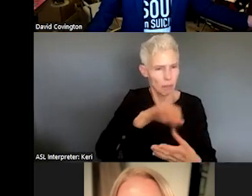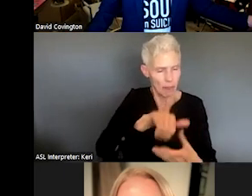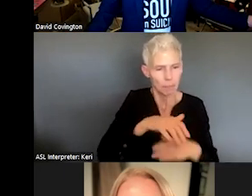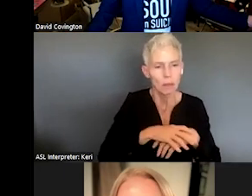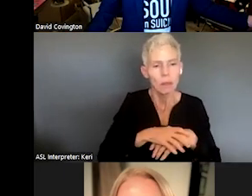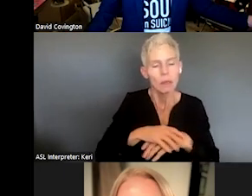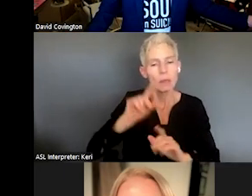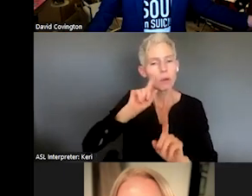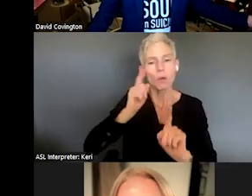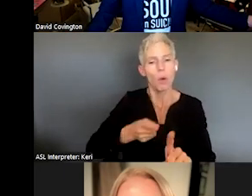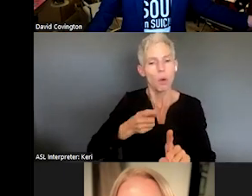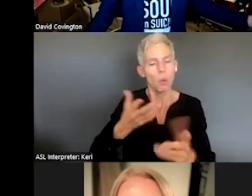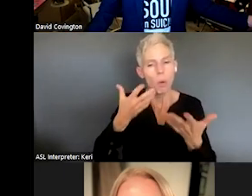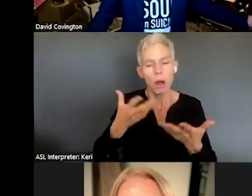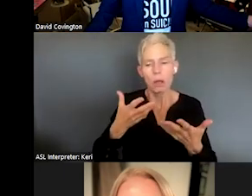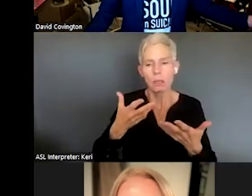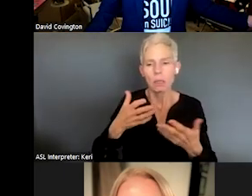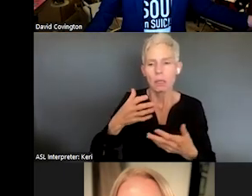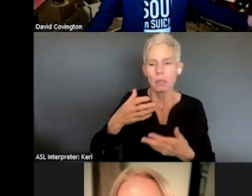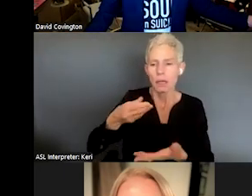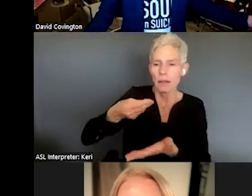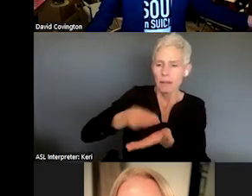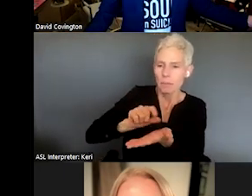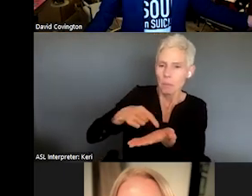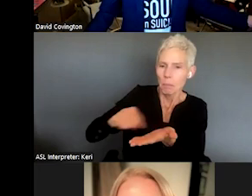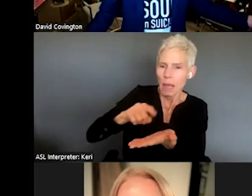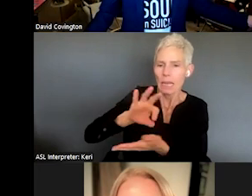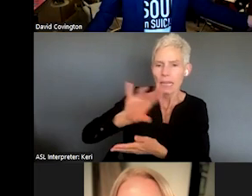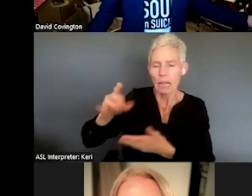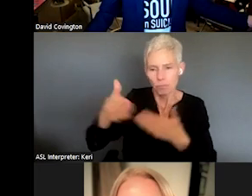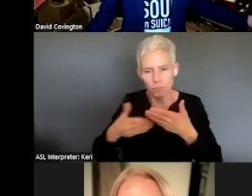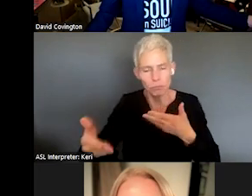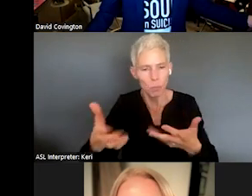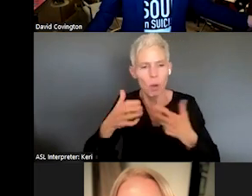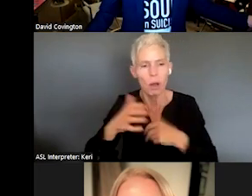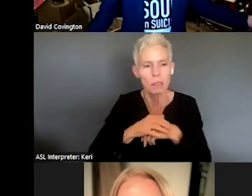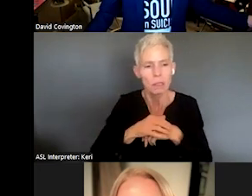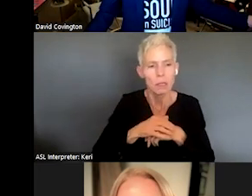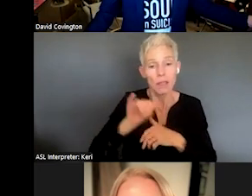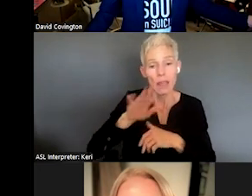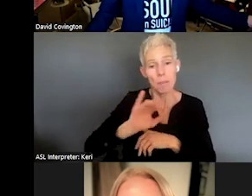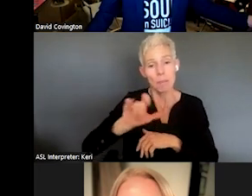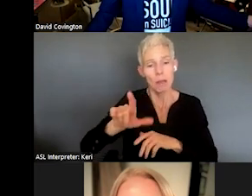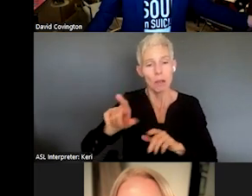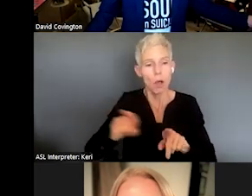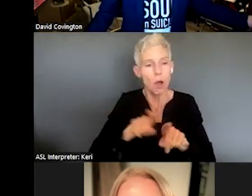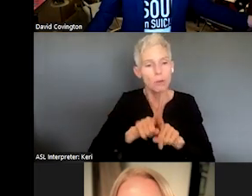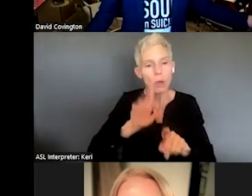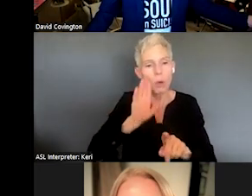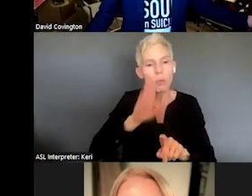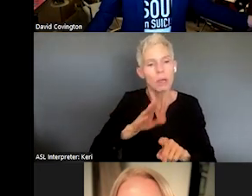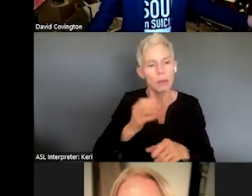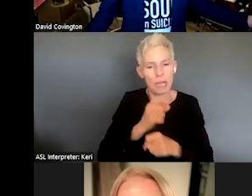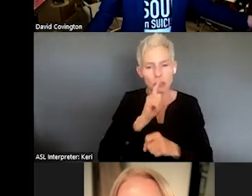it easier to kind of fund 988 in the long term. And that bill also would call for